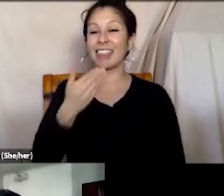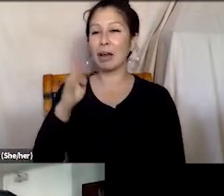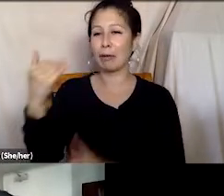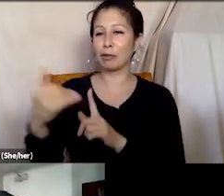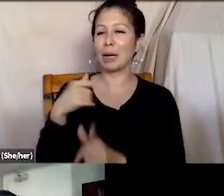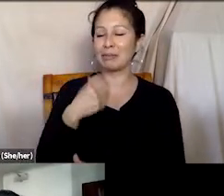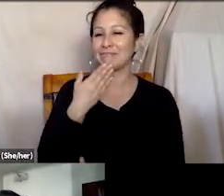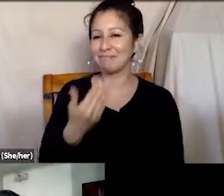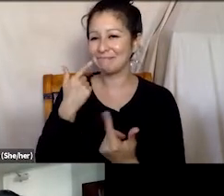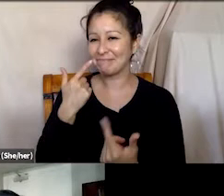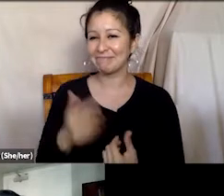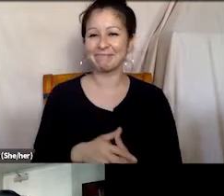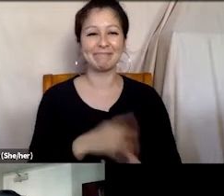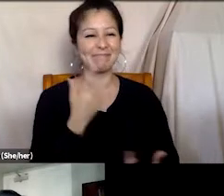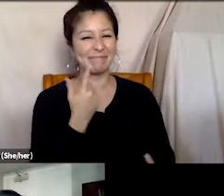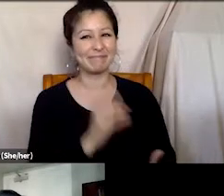that.